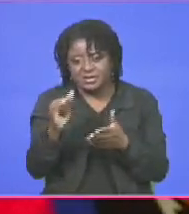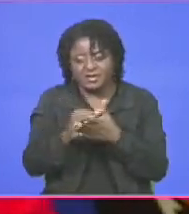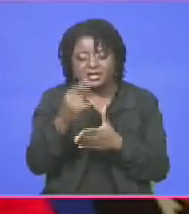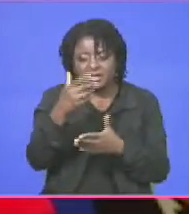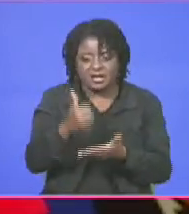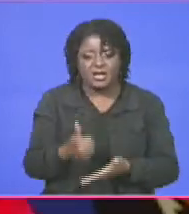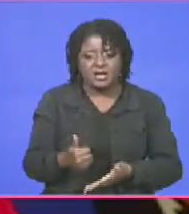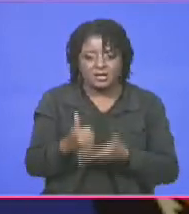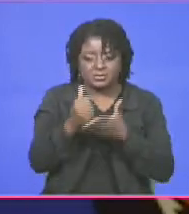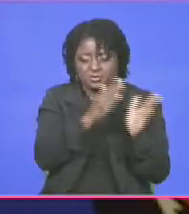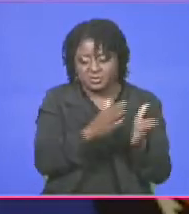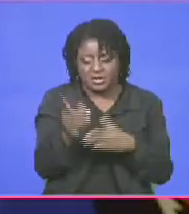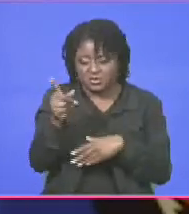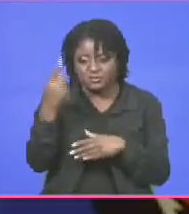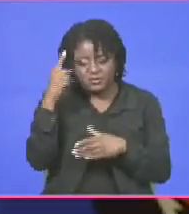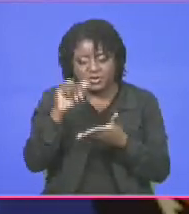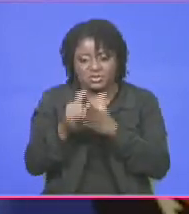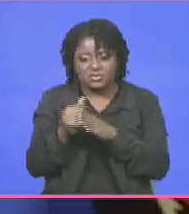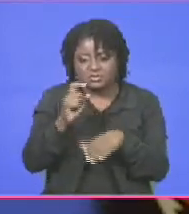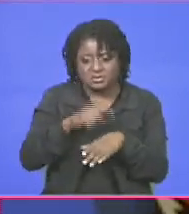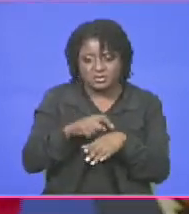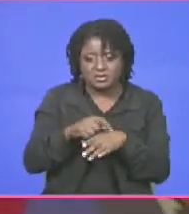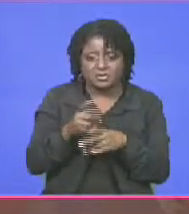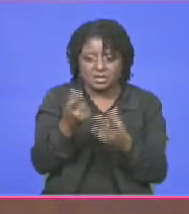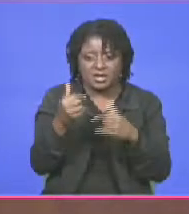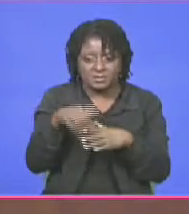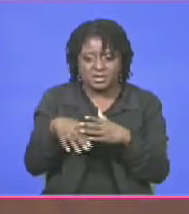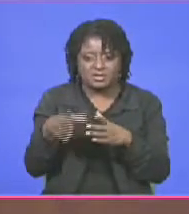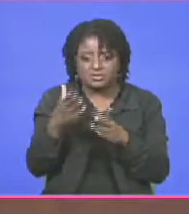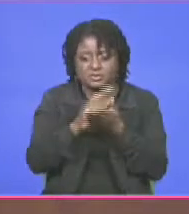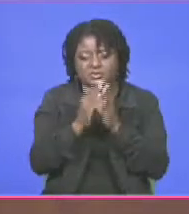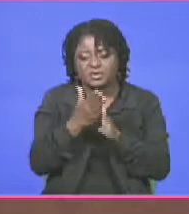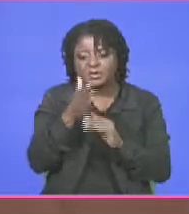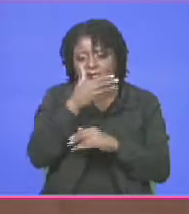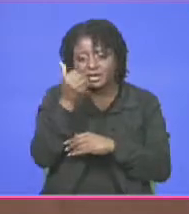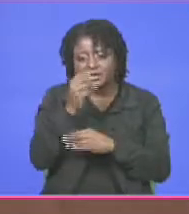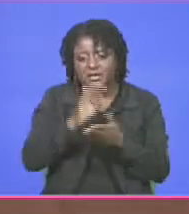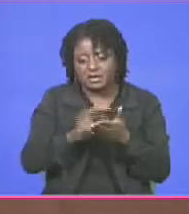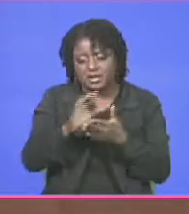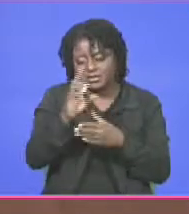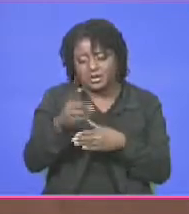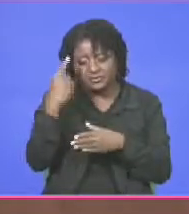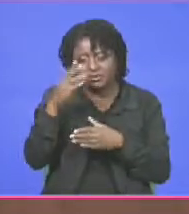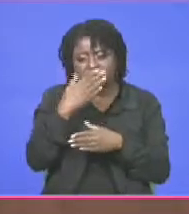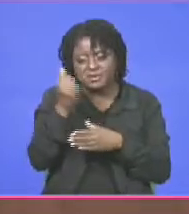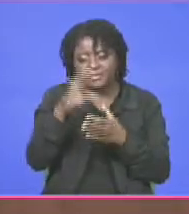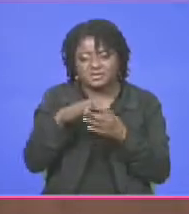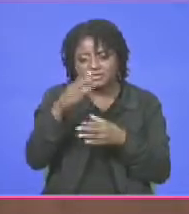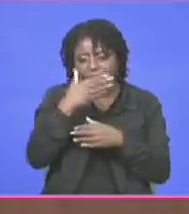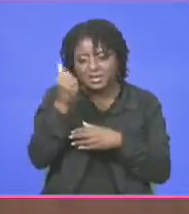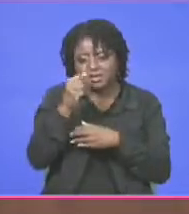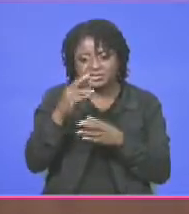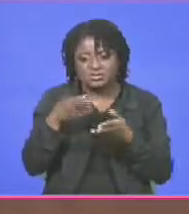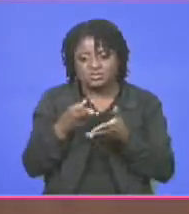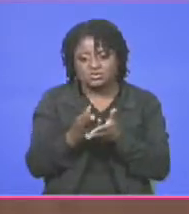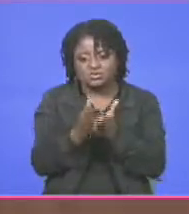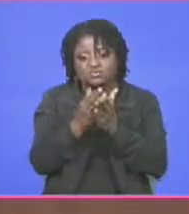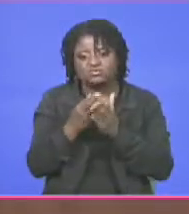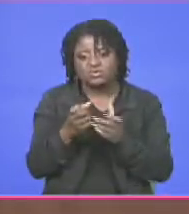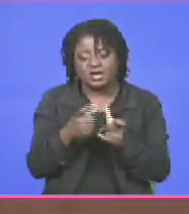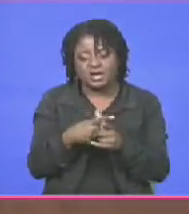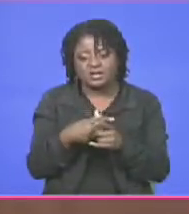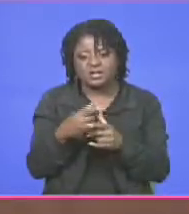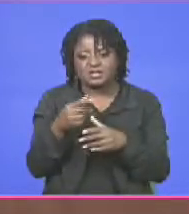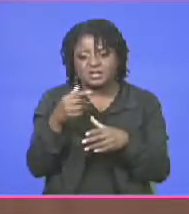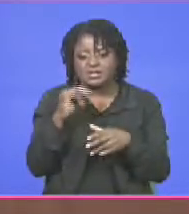helps prepare you for those moments. And again, we got in this tournament to get better. The countdown for the Best of the Best Regatta is on. It's the biggest